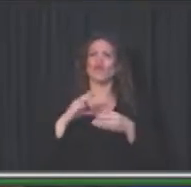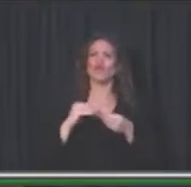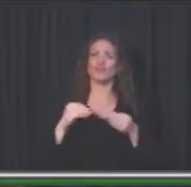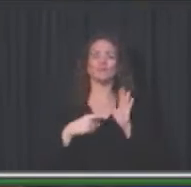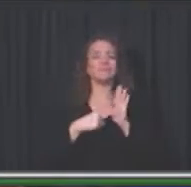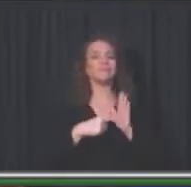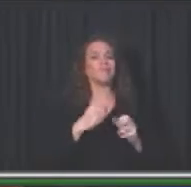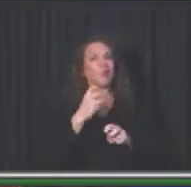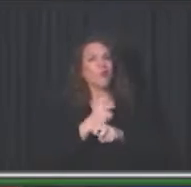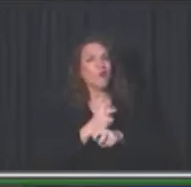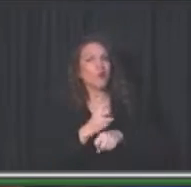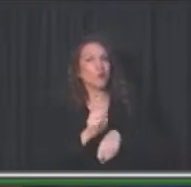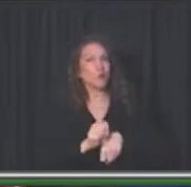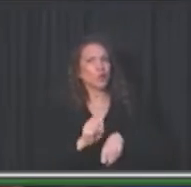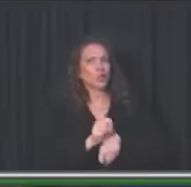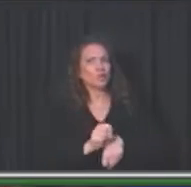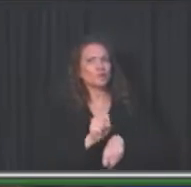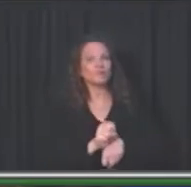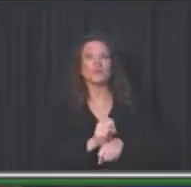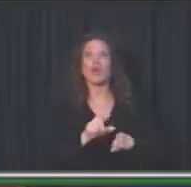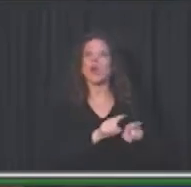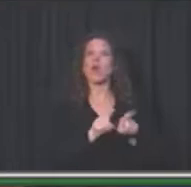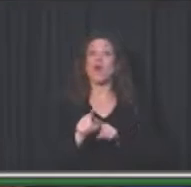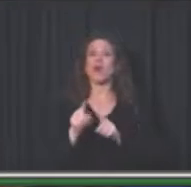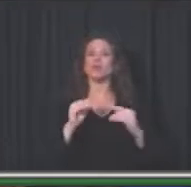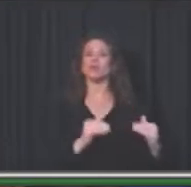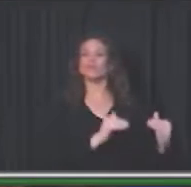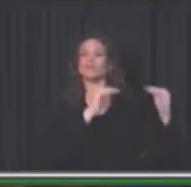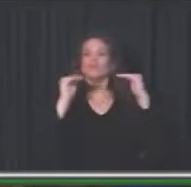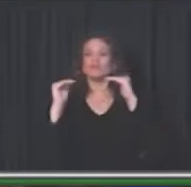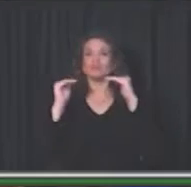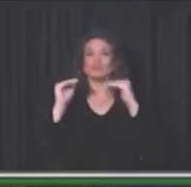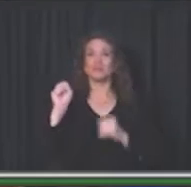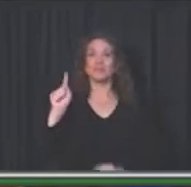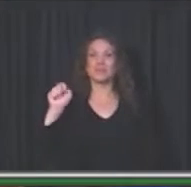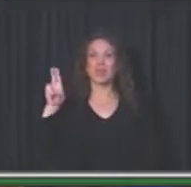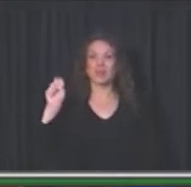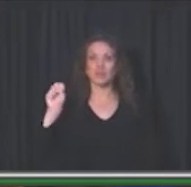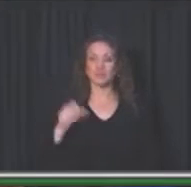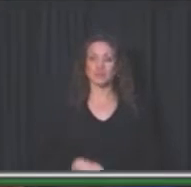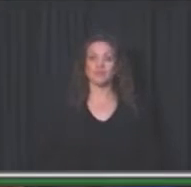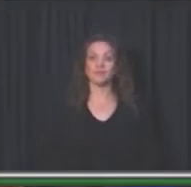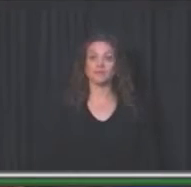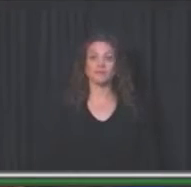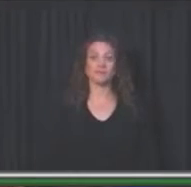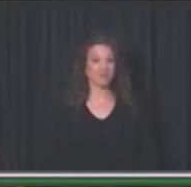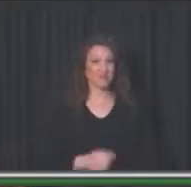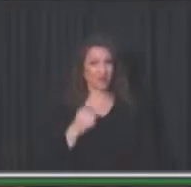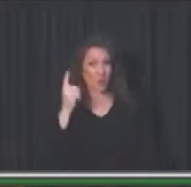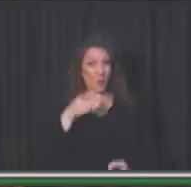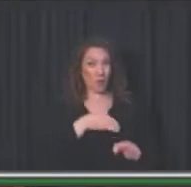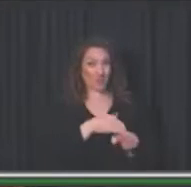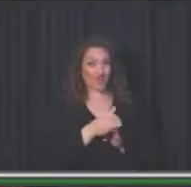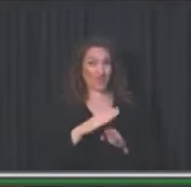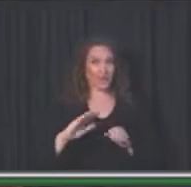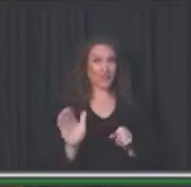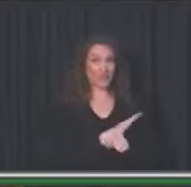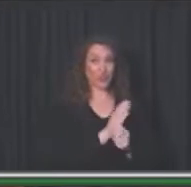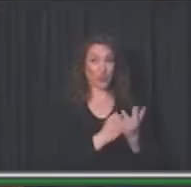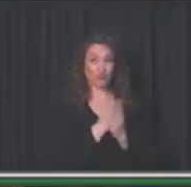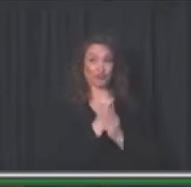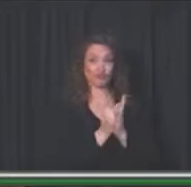hard work, and it also confers special status. While no area of study ever is truly